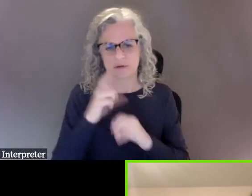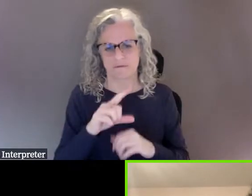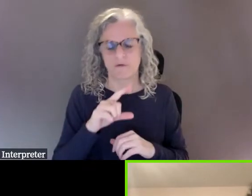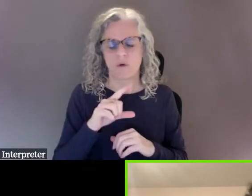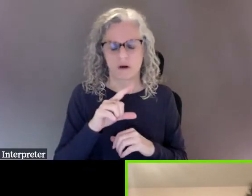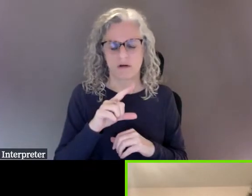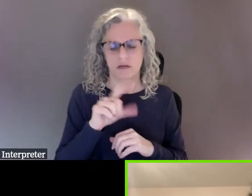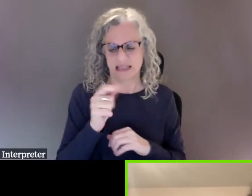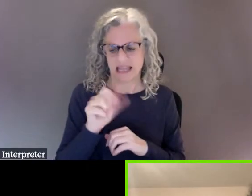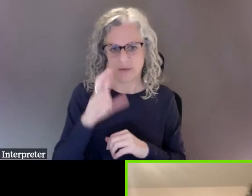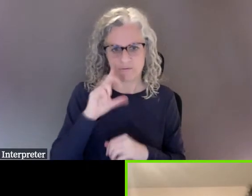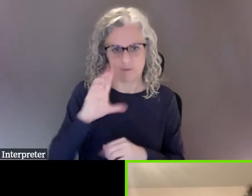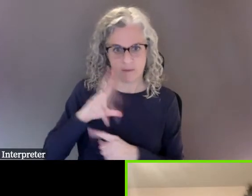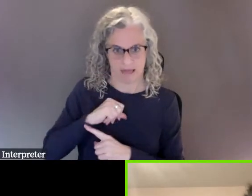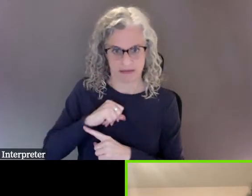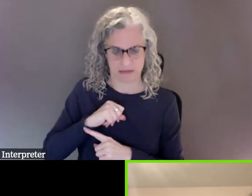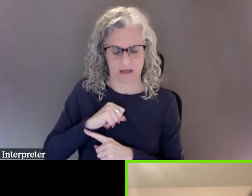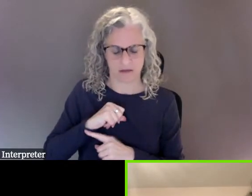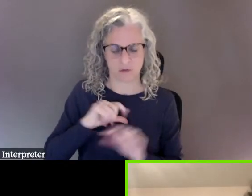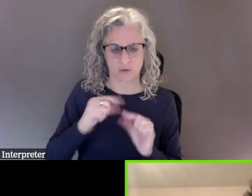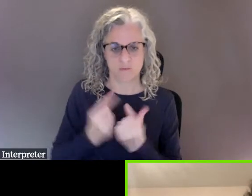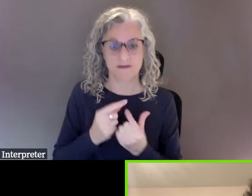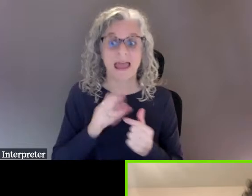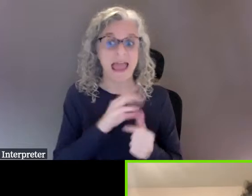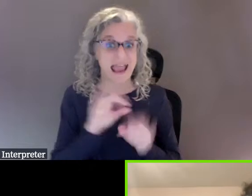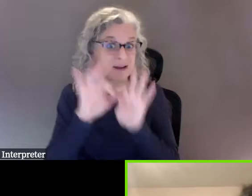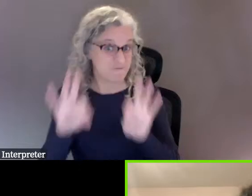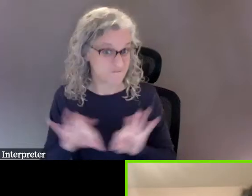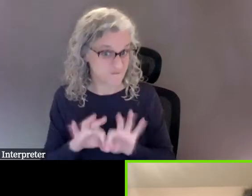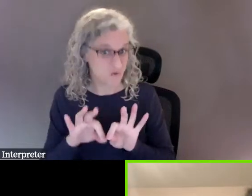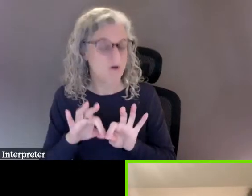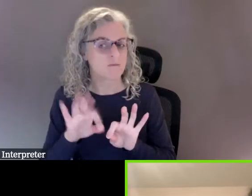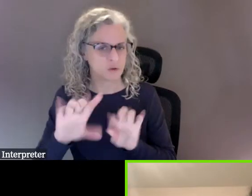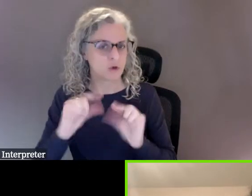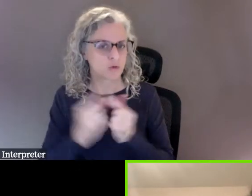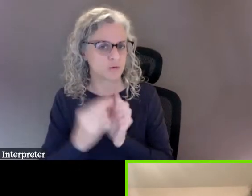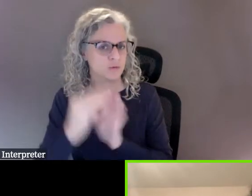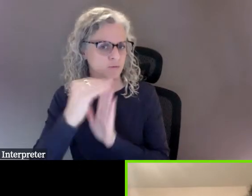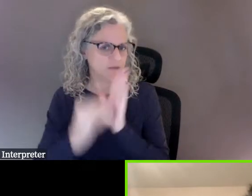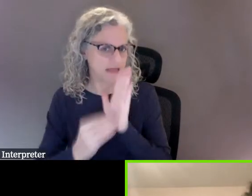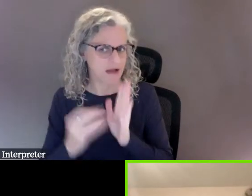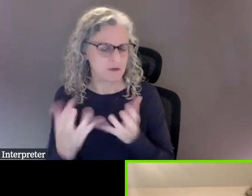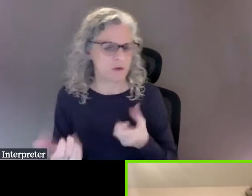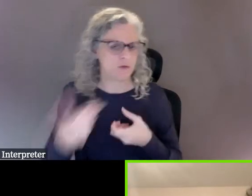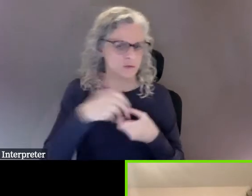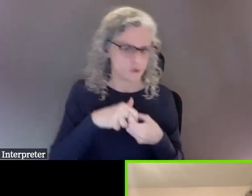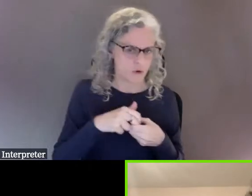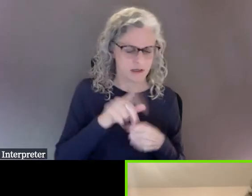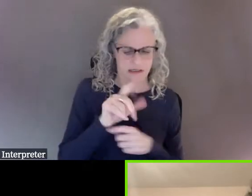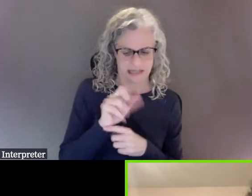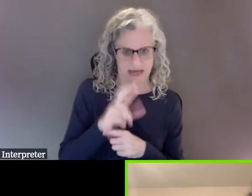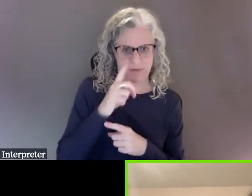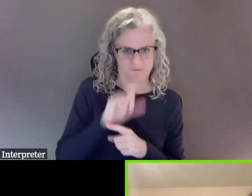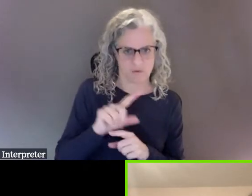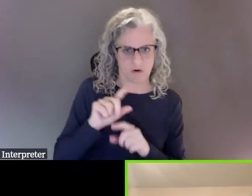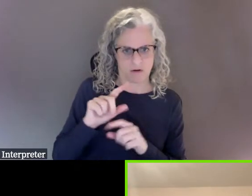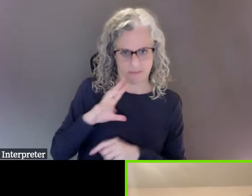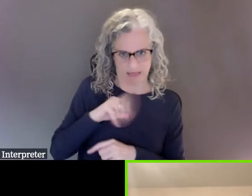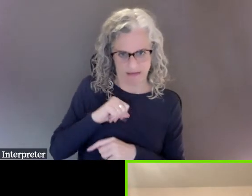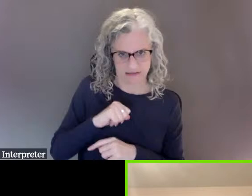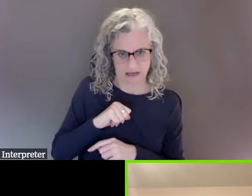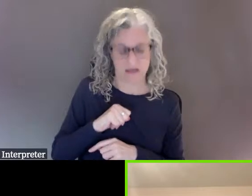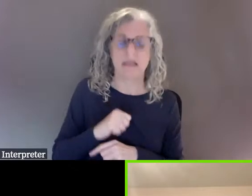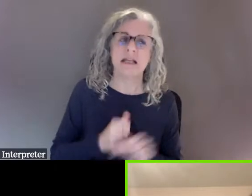a form that you can fill out if your group wants to join Labor for Palestine. It is primarily labor unions that are involved, but there's